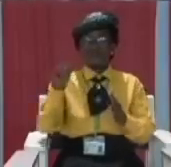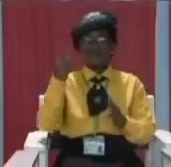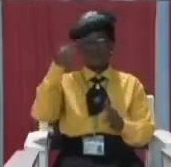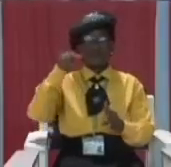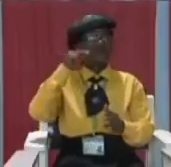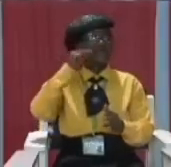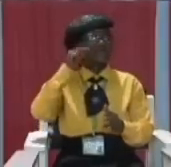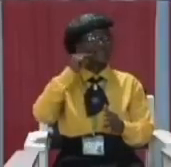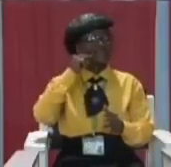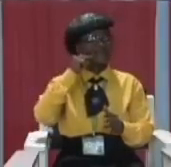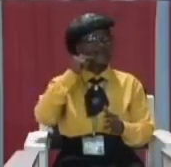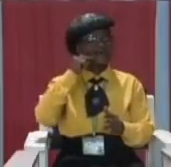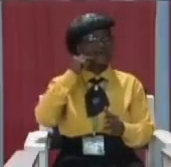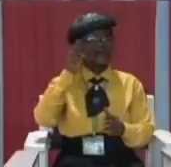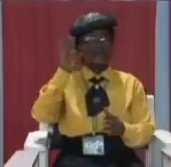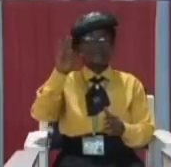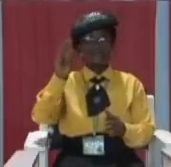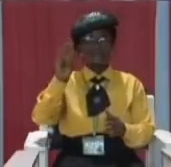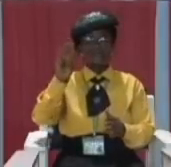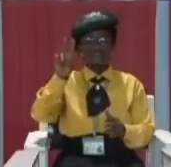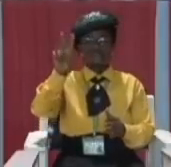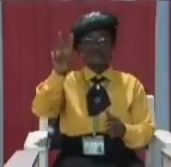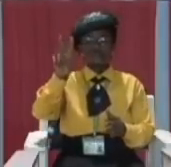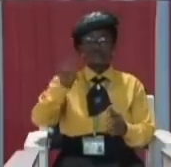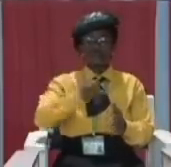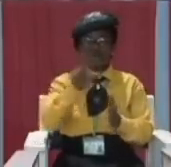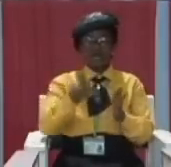72 hours praying for the world.